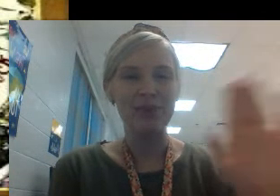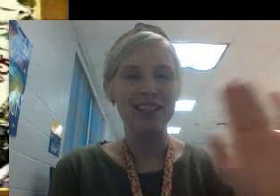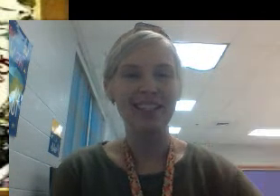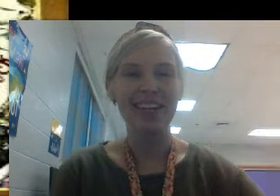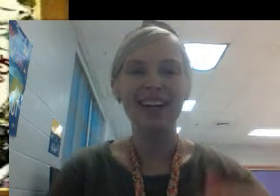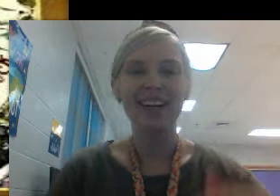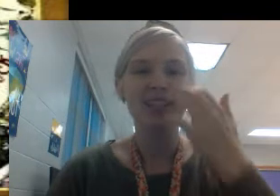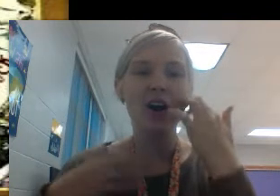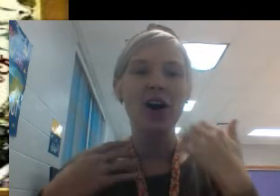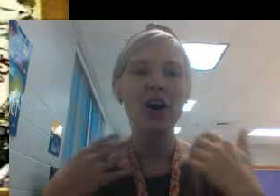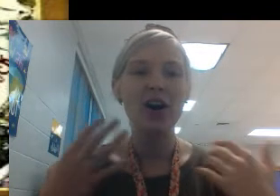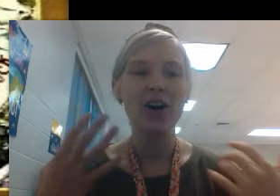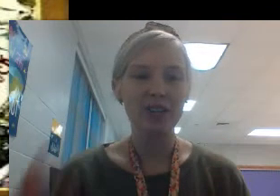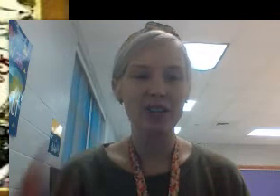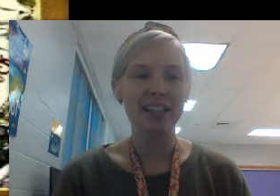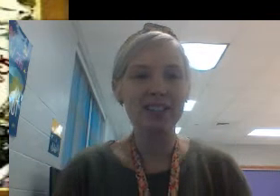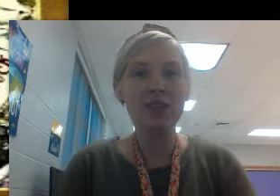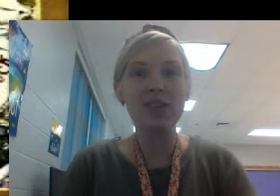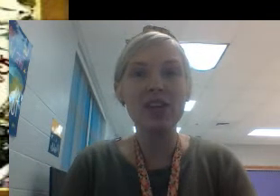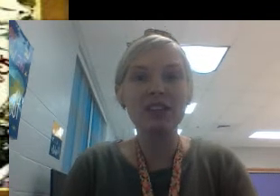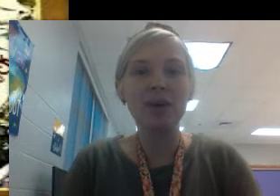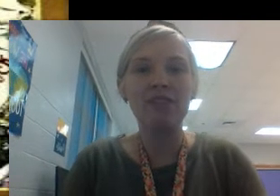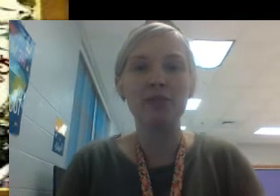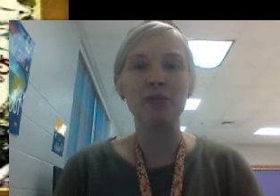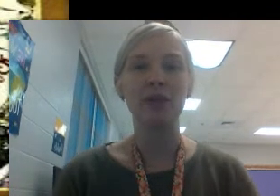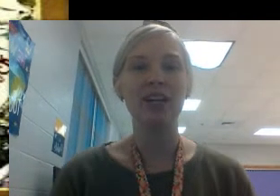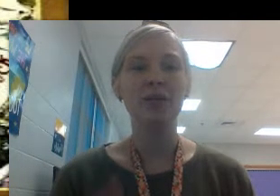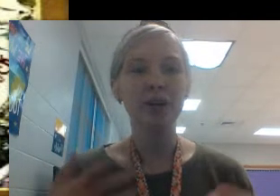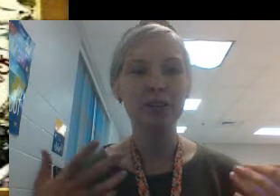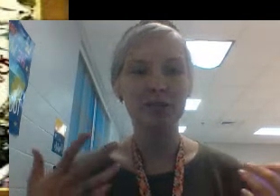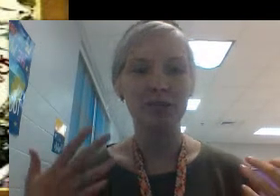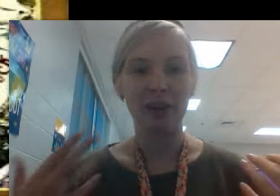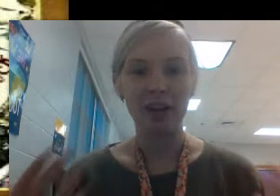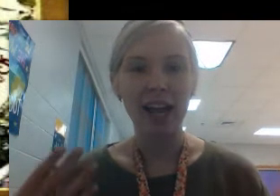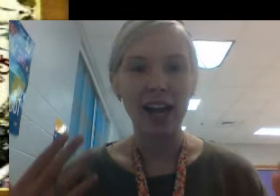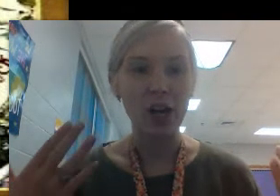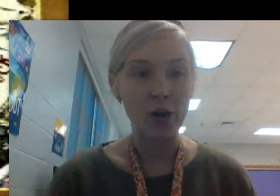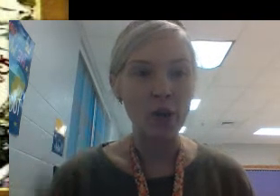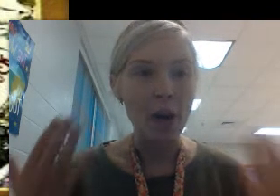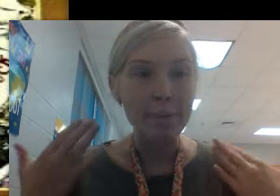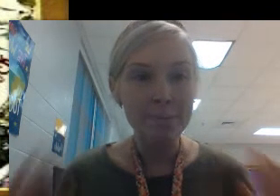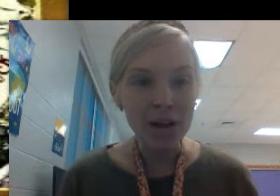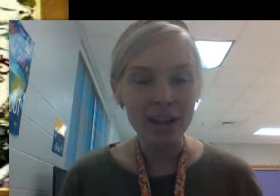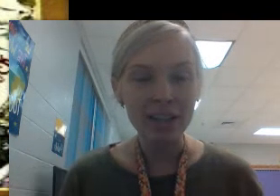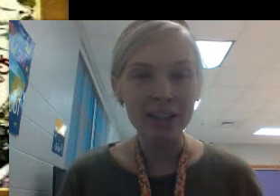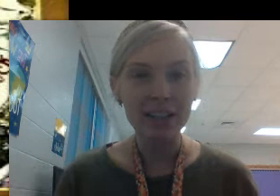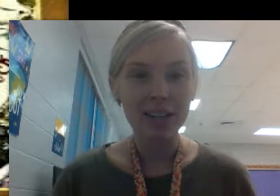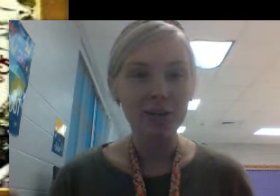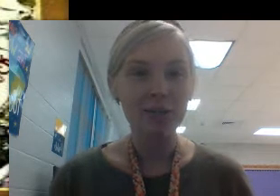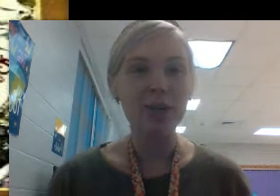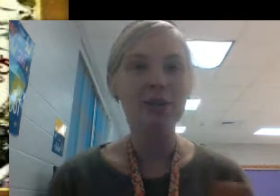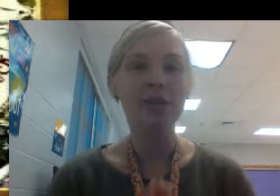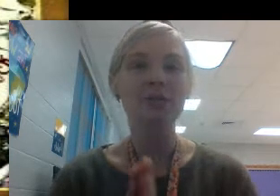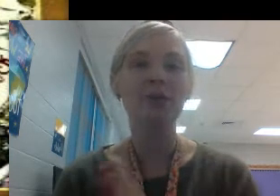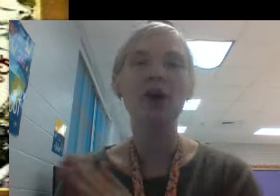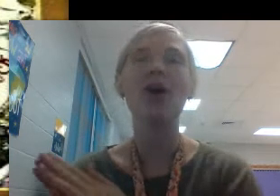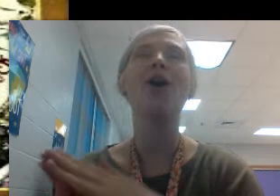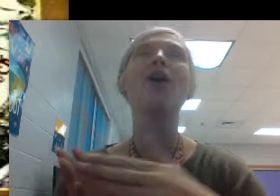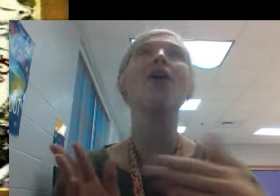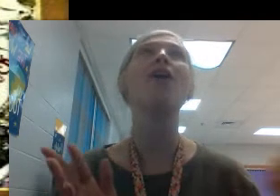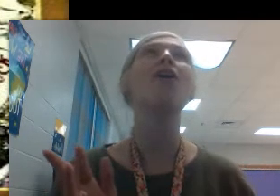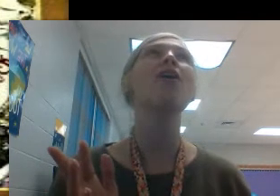Good morning, guys. All right, so this week for reading, we're going to be reading a new book. We're going to read this